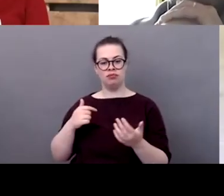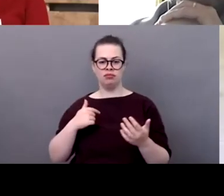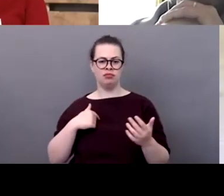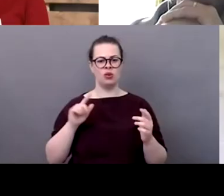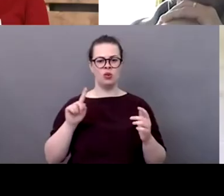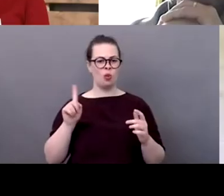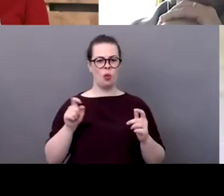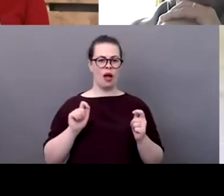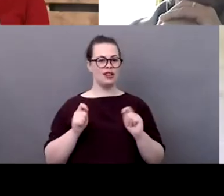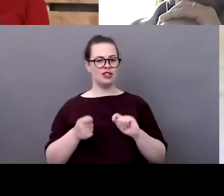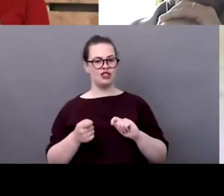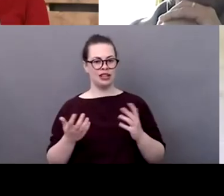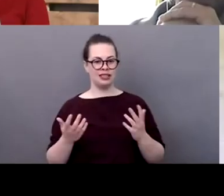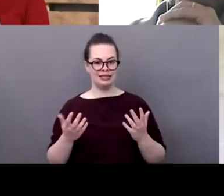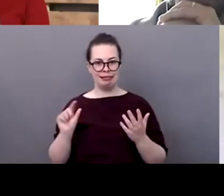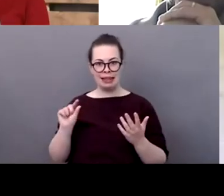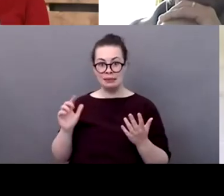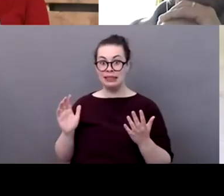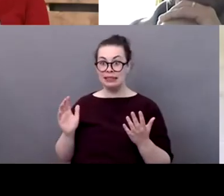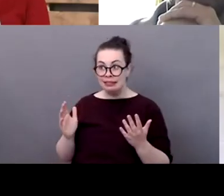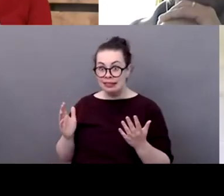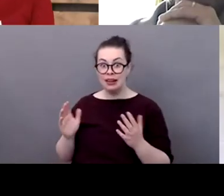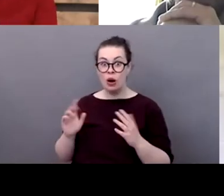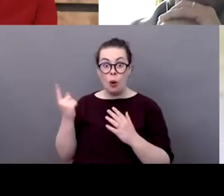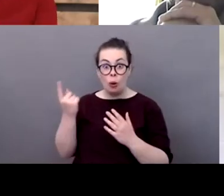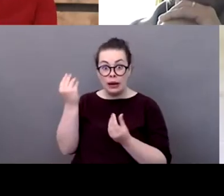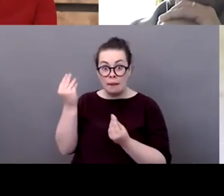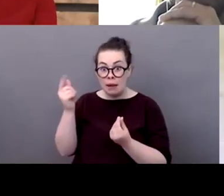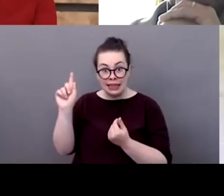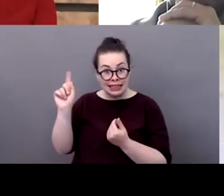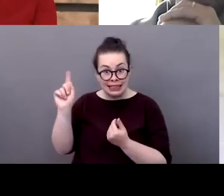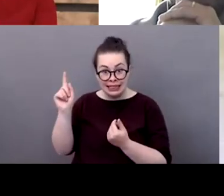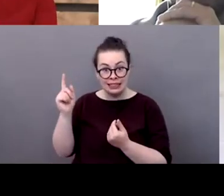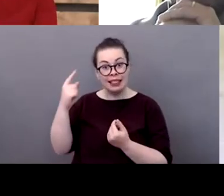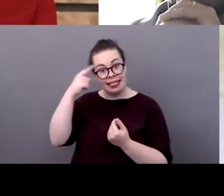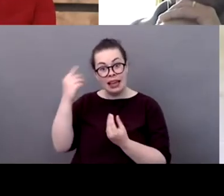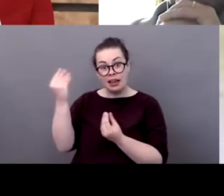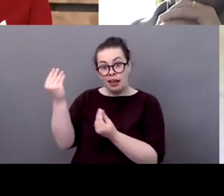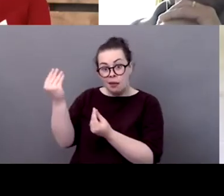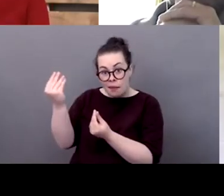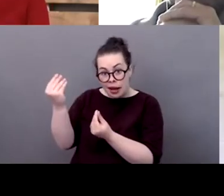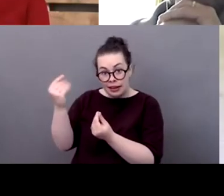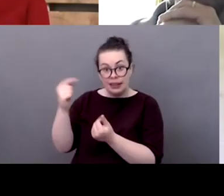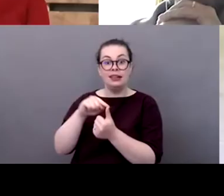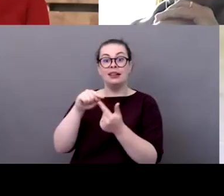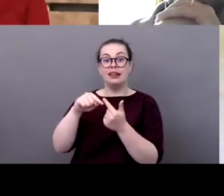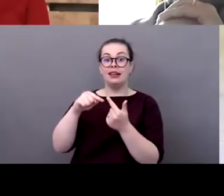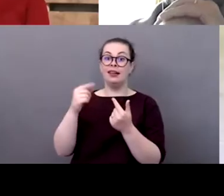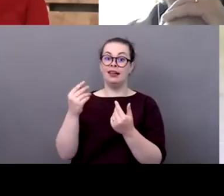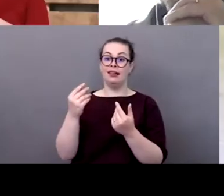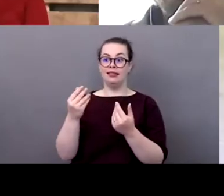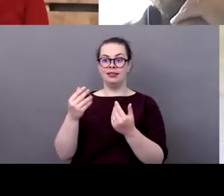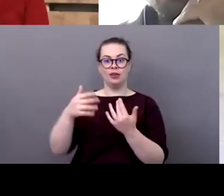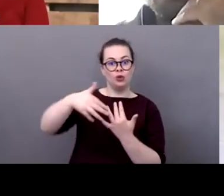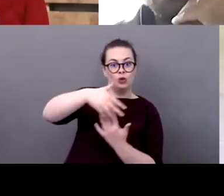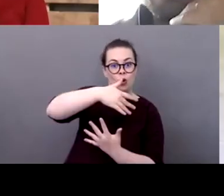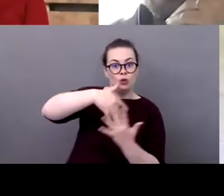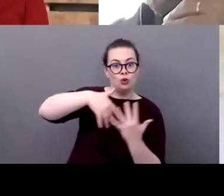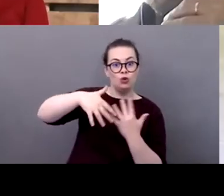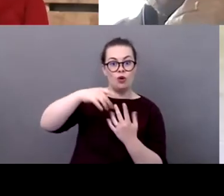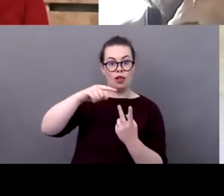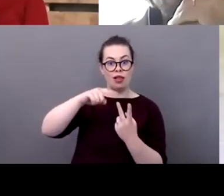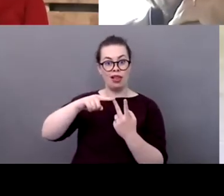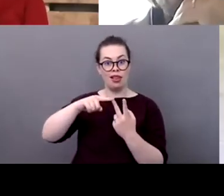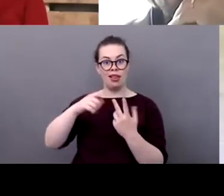only the economic bottom line, but needing to consider the economic, social, and environmental. And I do think the B Corp model